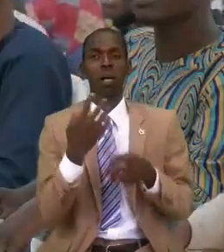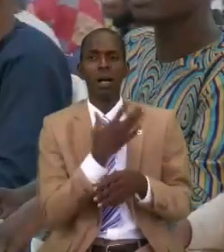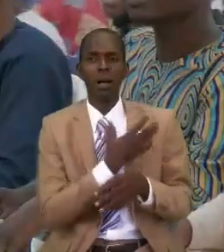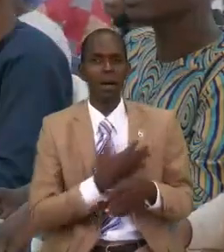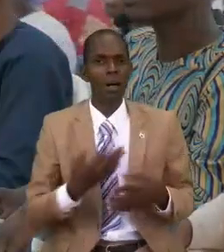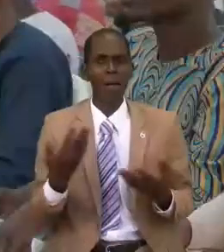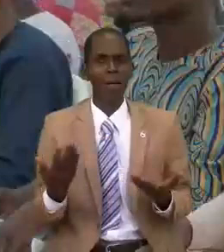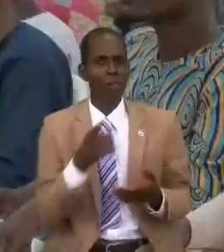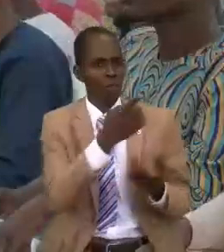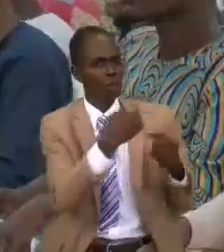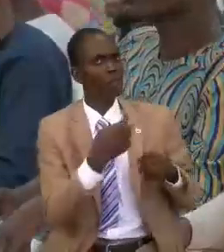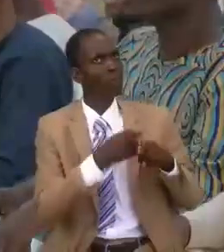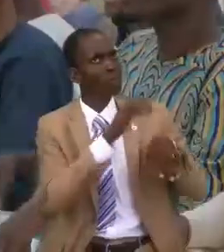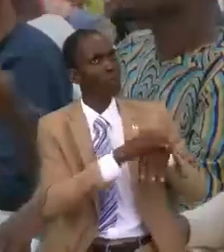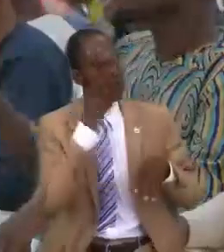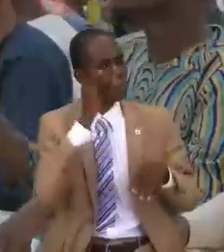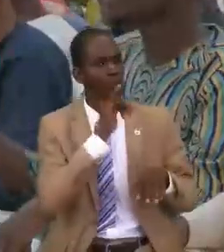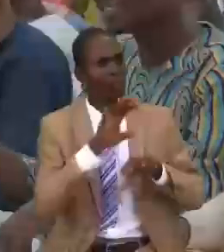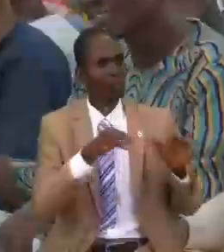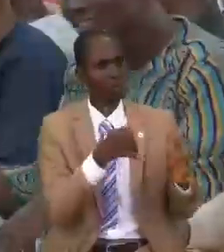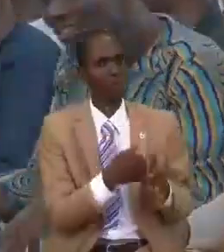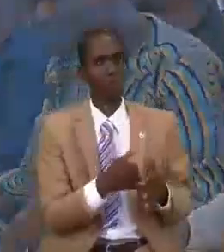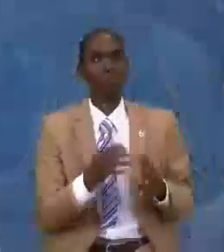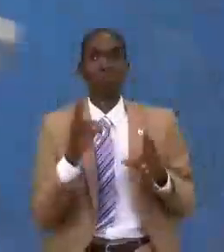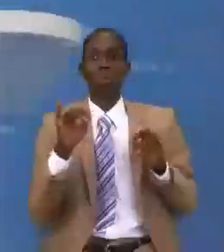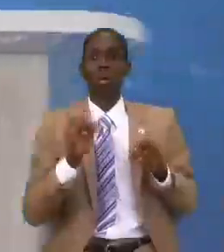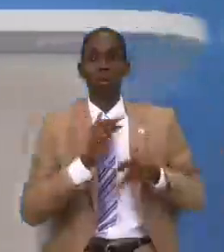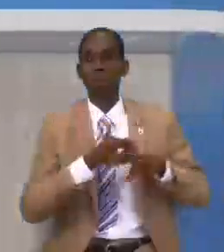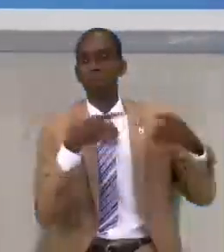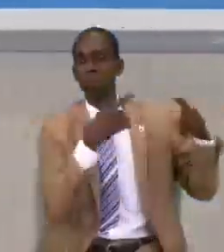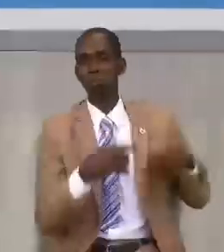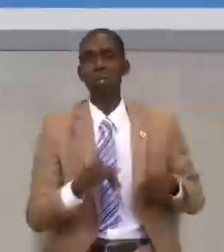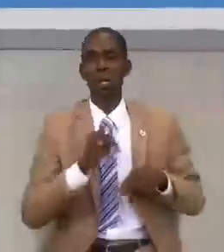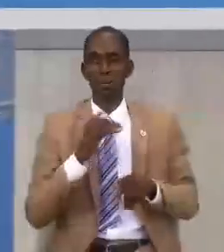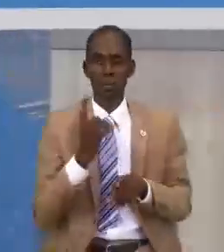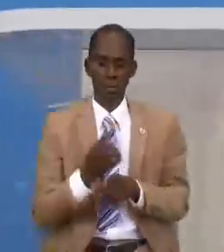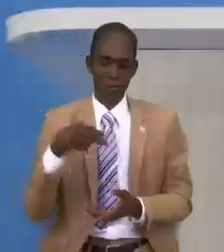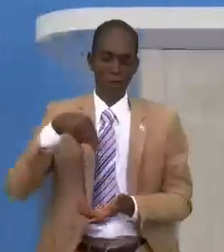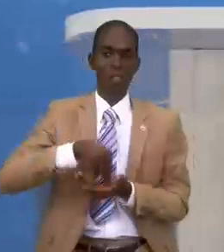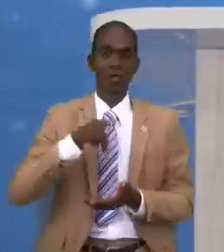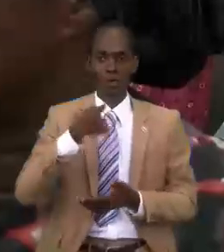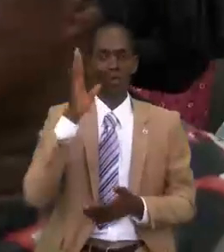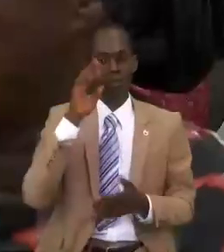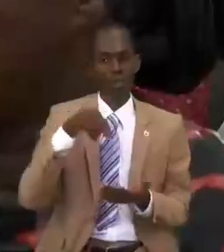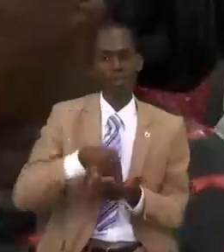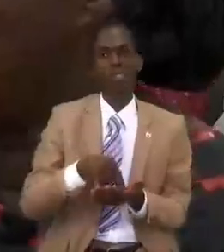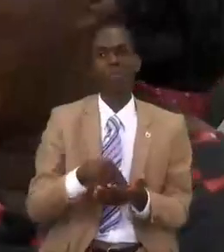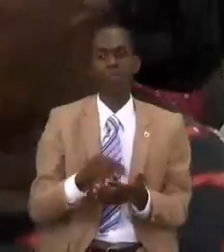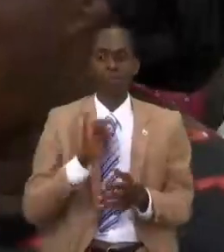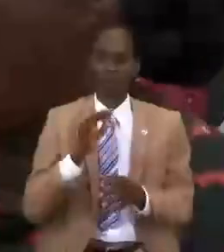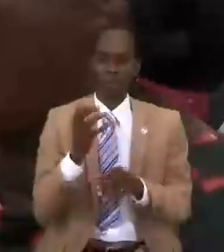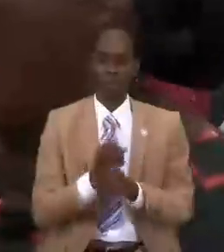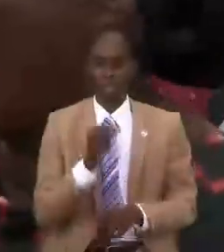stood up. You will stand up. Yeah. I got the microphone. You will get the microphone. Yeah. And